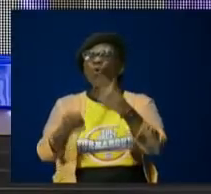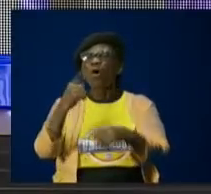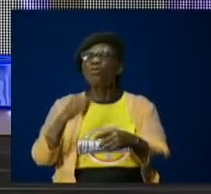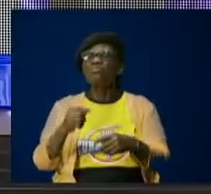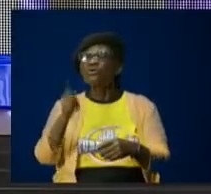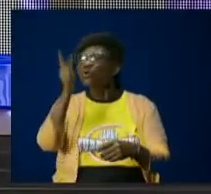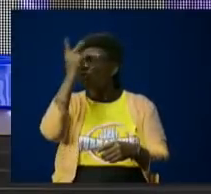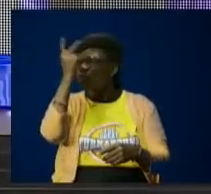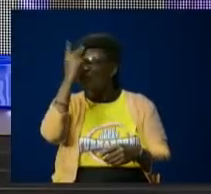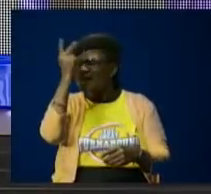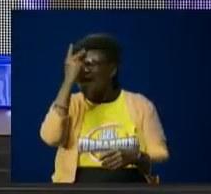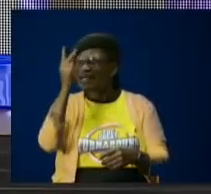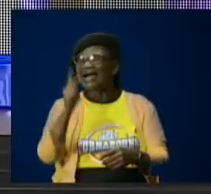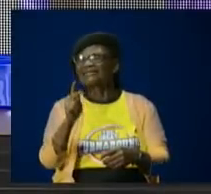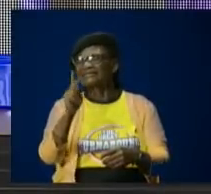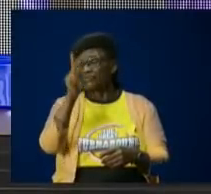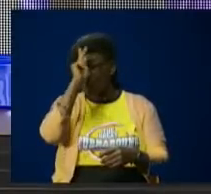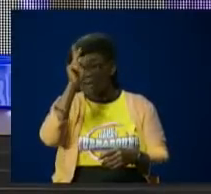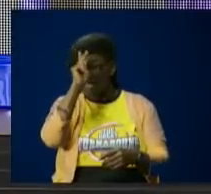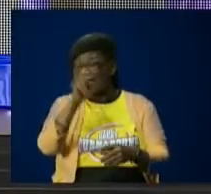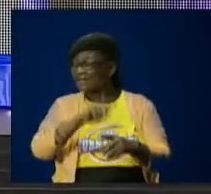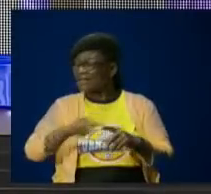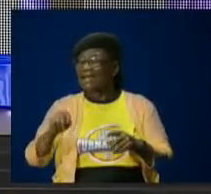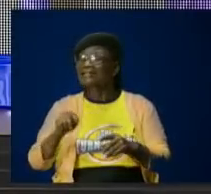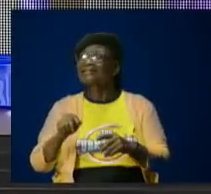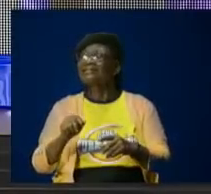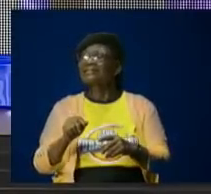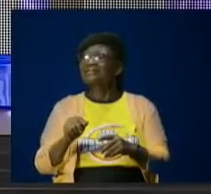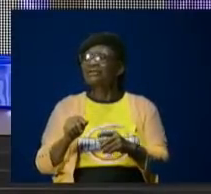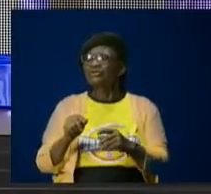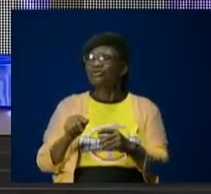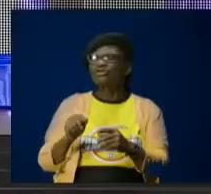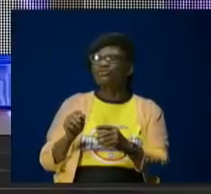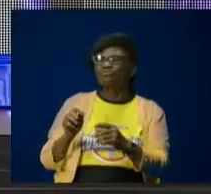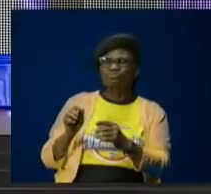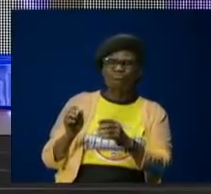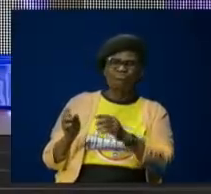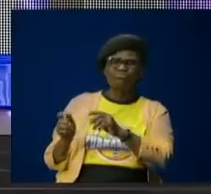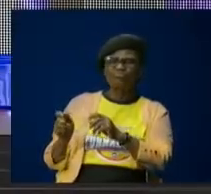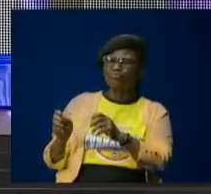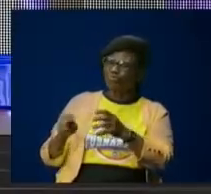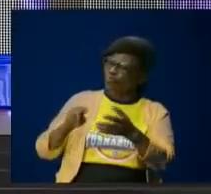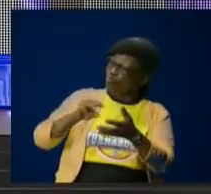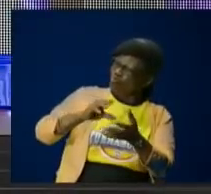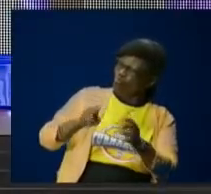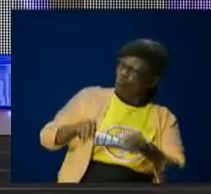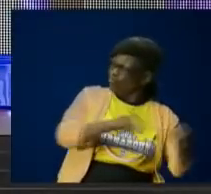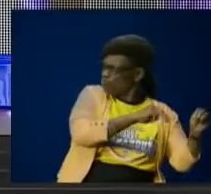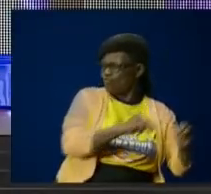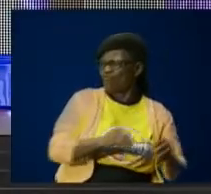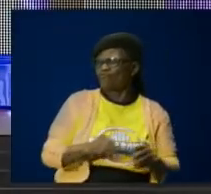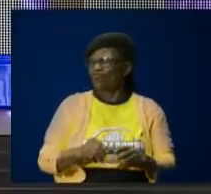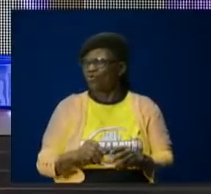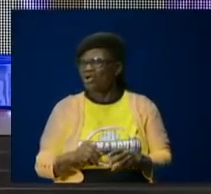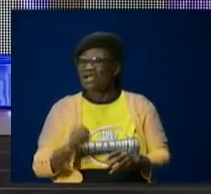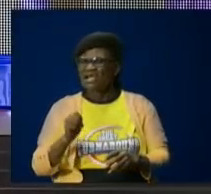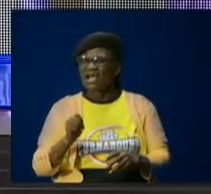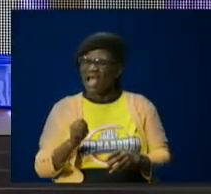Because two giant hands kept his head straight, waiting for the